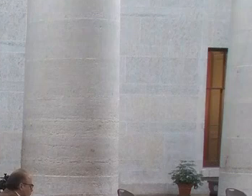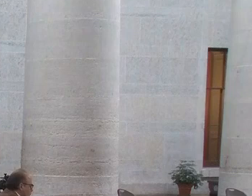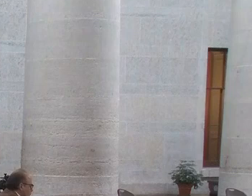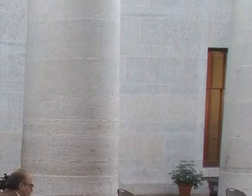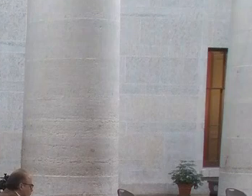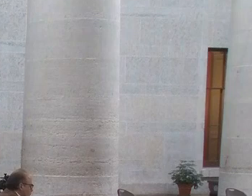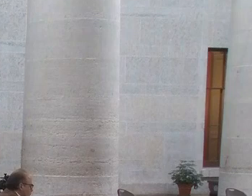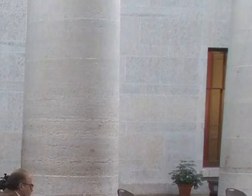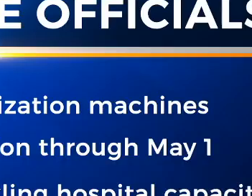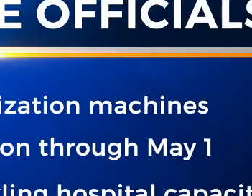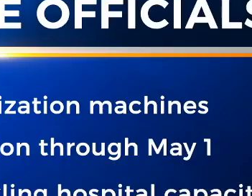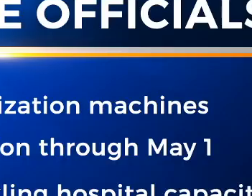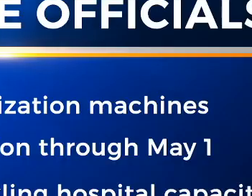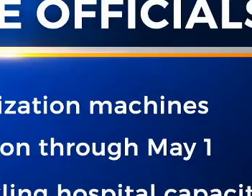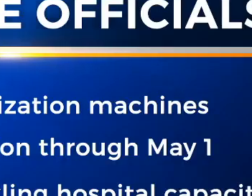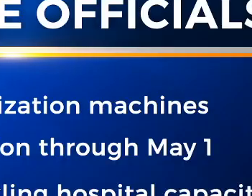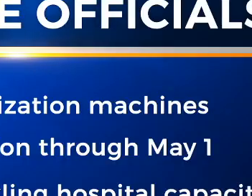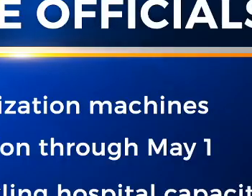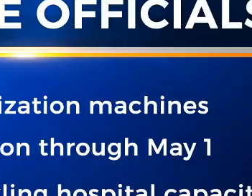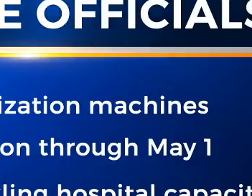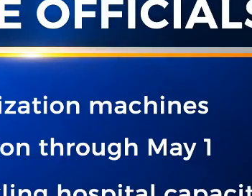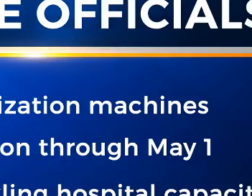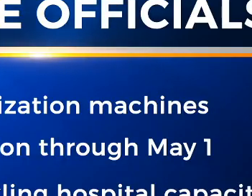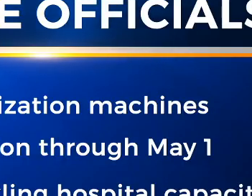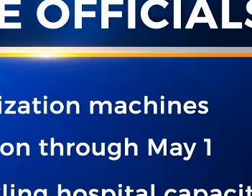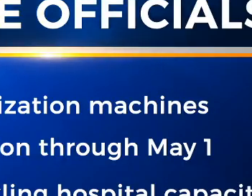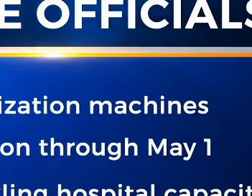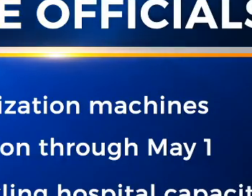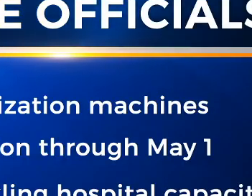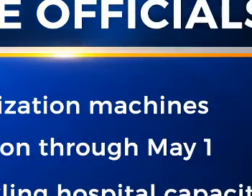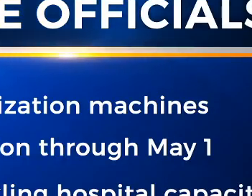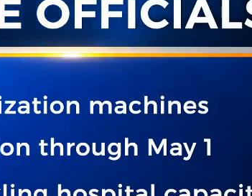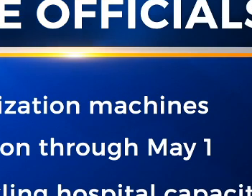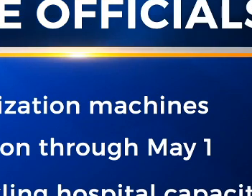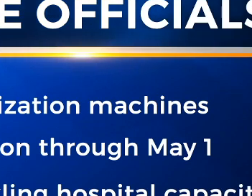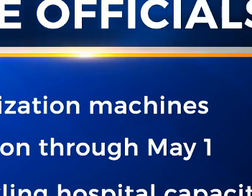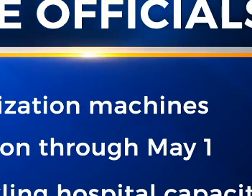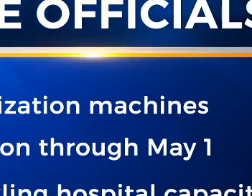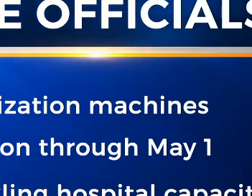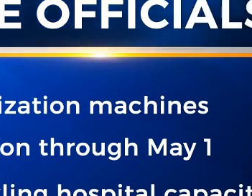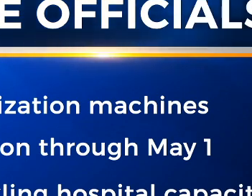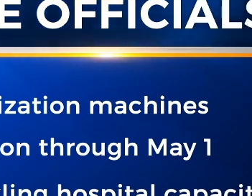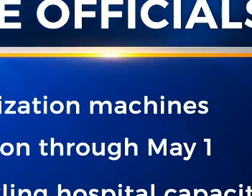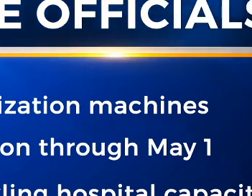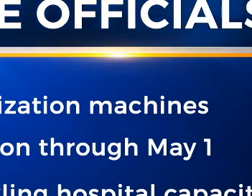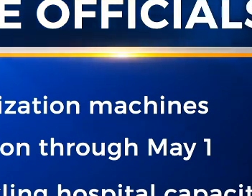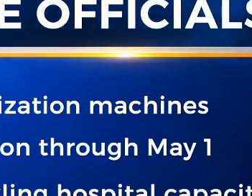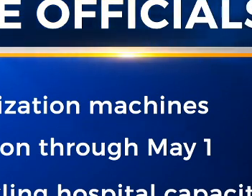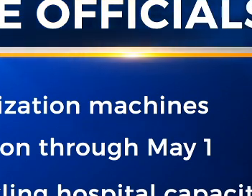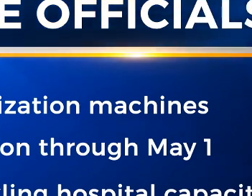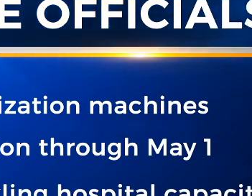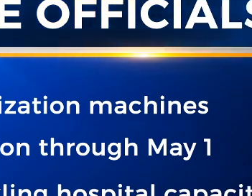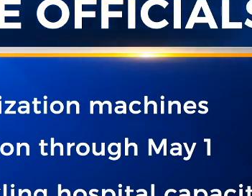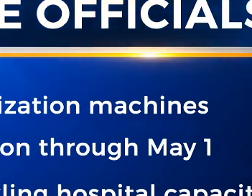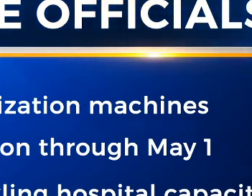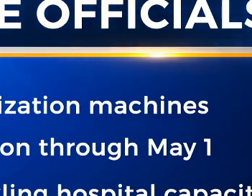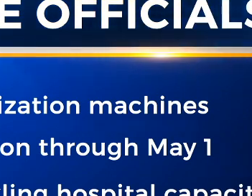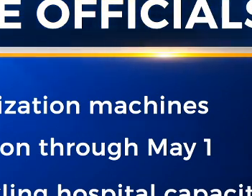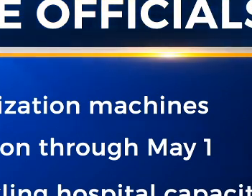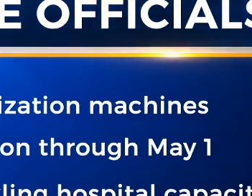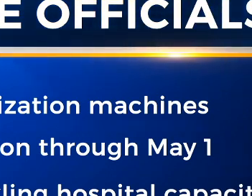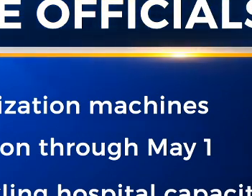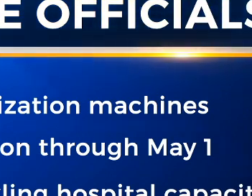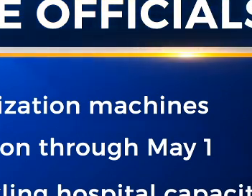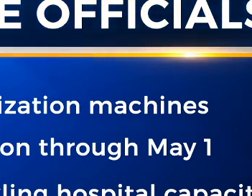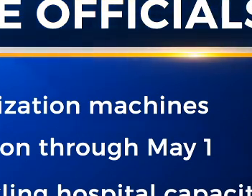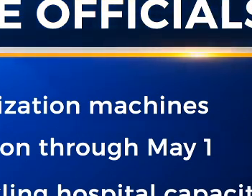we take you through some of the bullet points of exactly what was said today. We talked about Battelle and this announcement coming out late last night that they will be